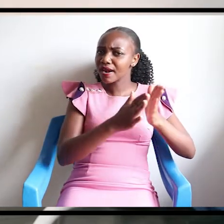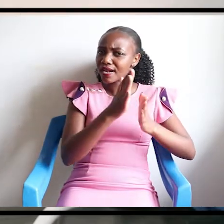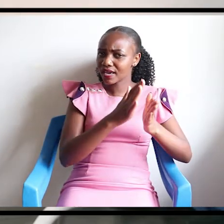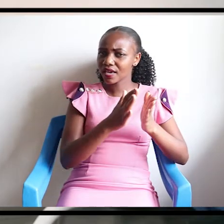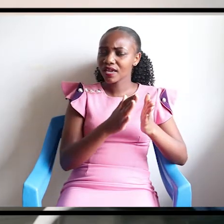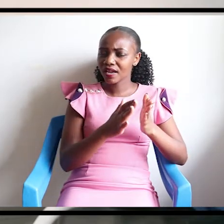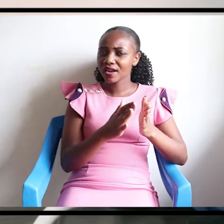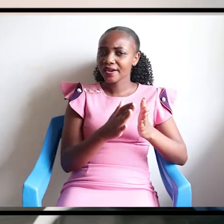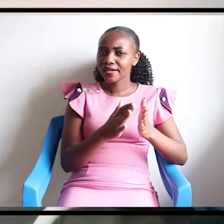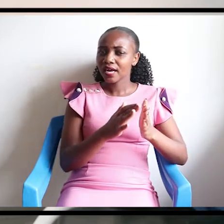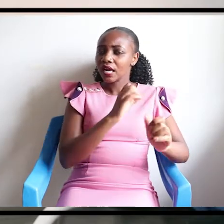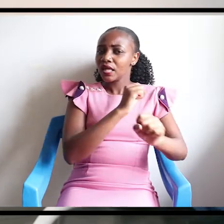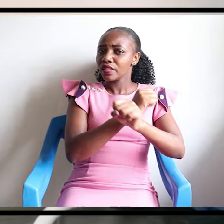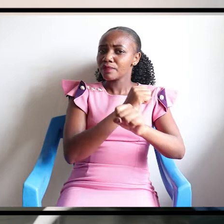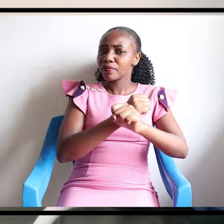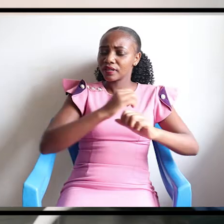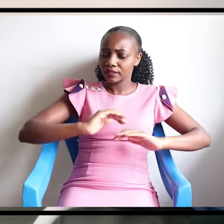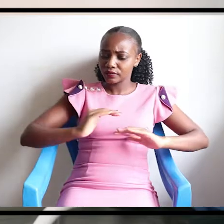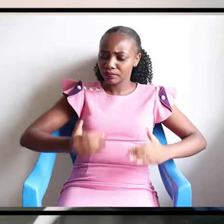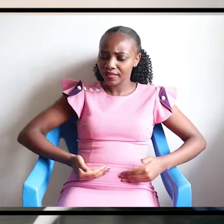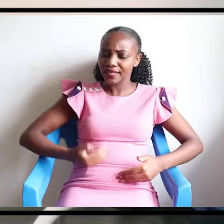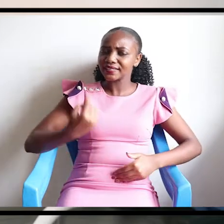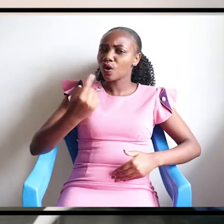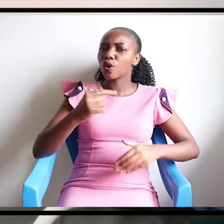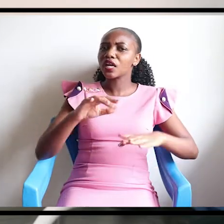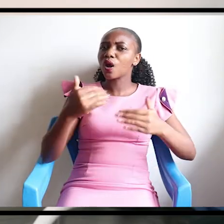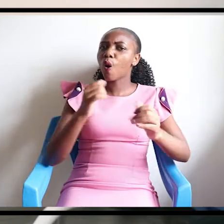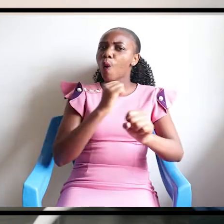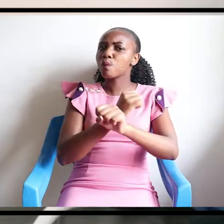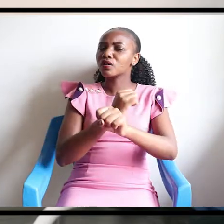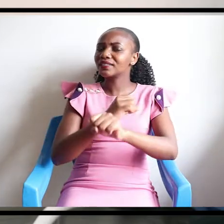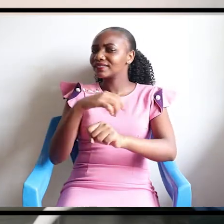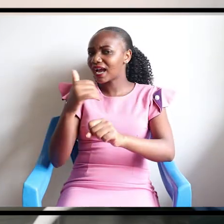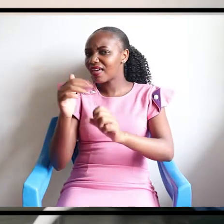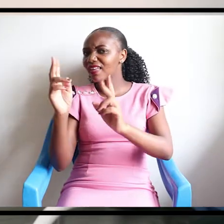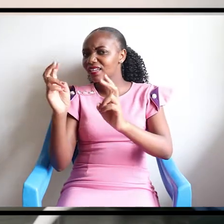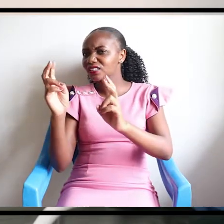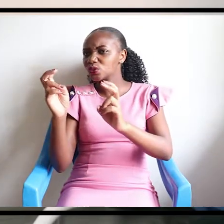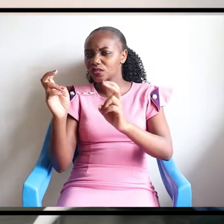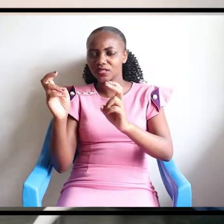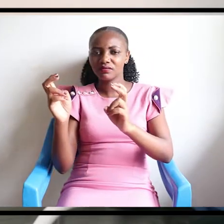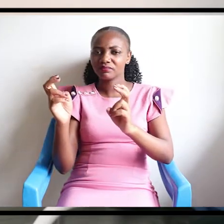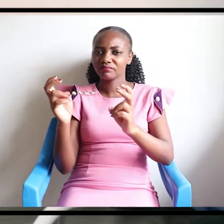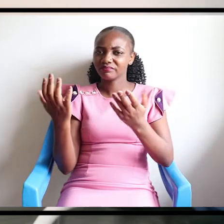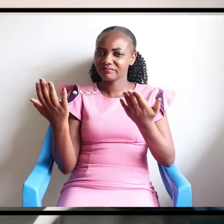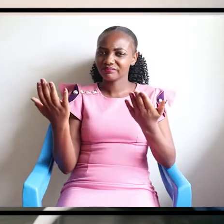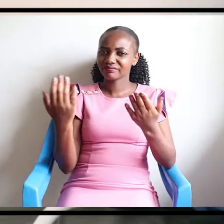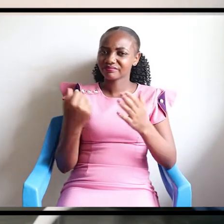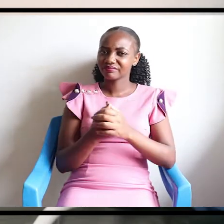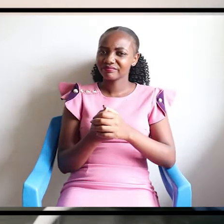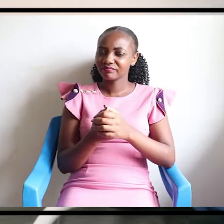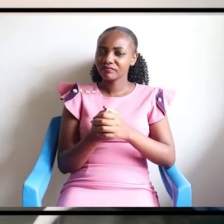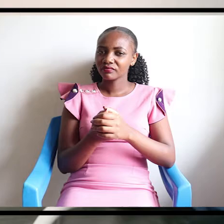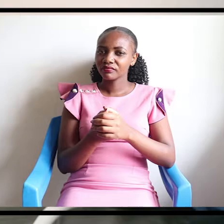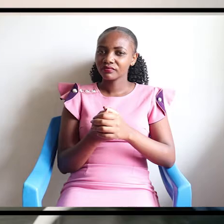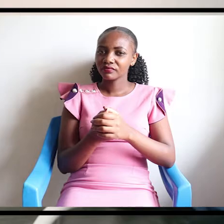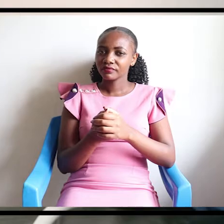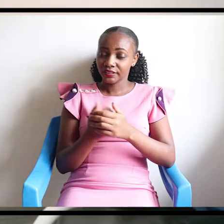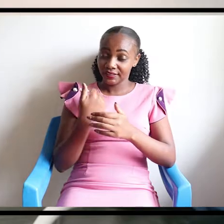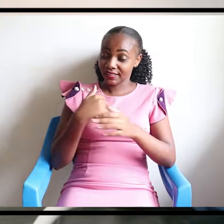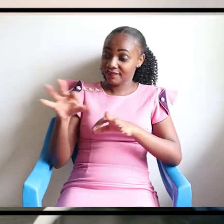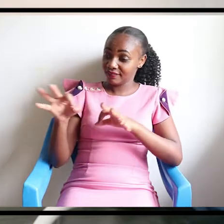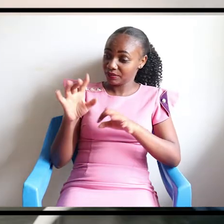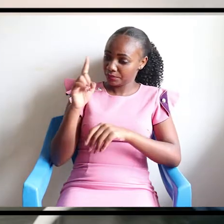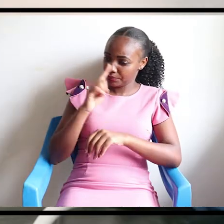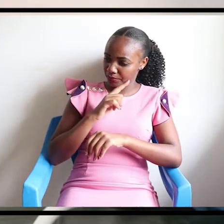does it only protect pregnancy, or does it also protect other sexually transmitted diseases? Like I